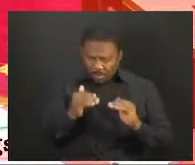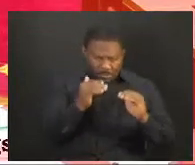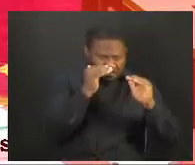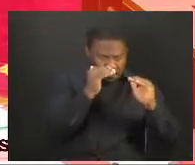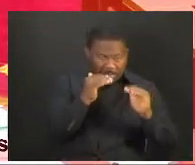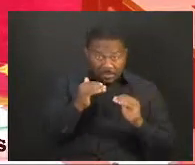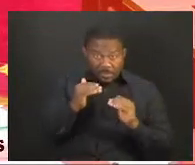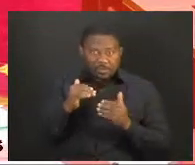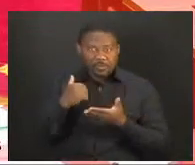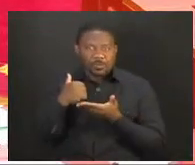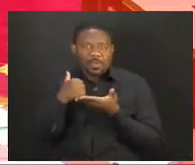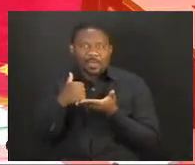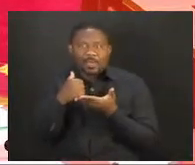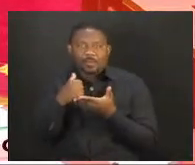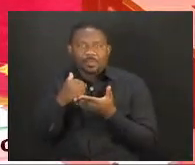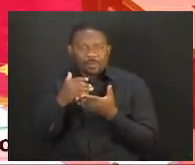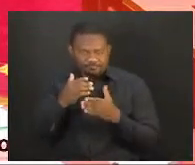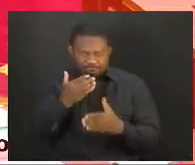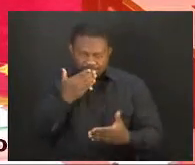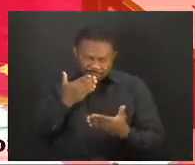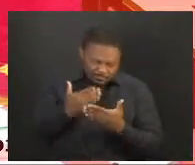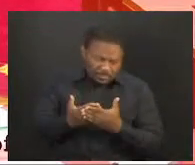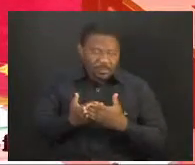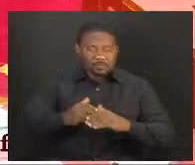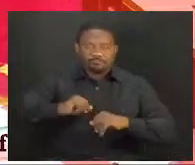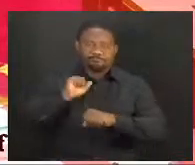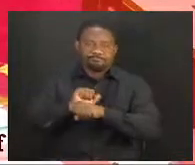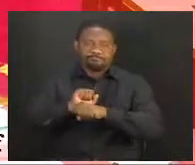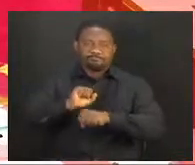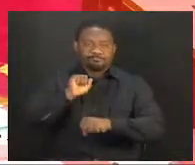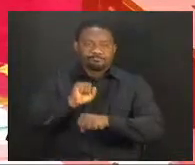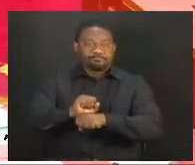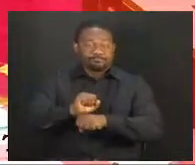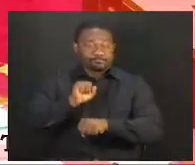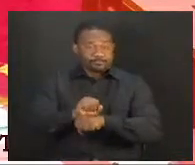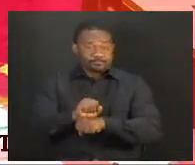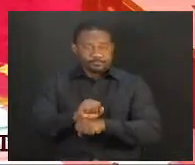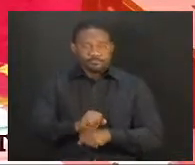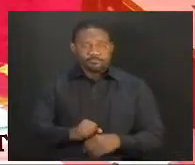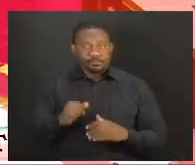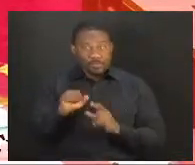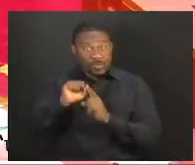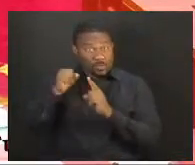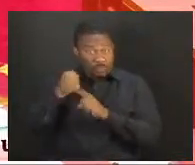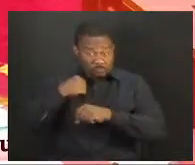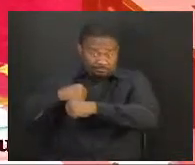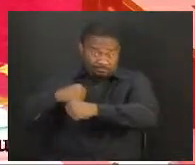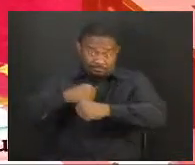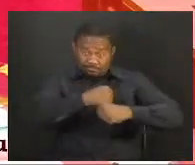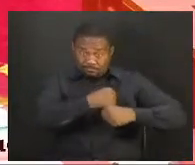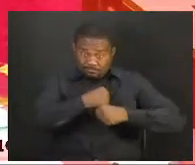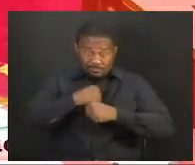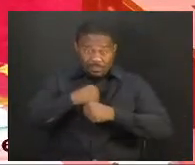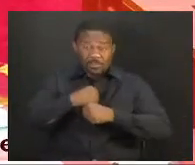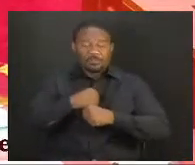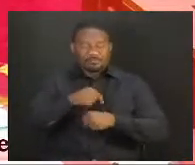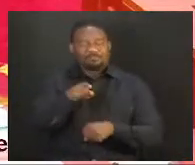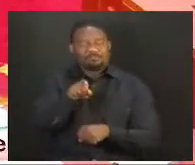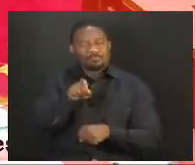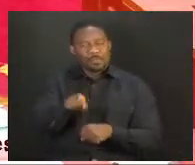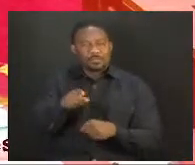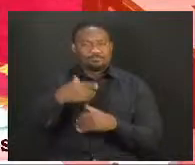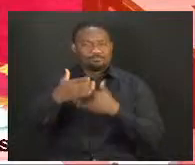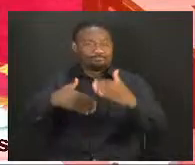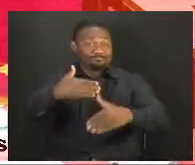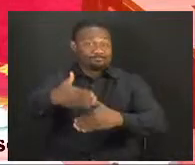its efficiency mandate. Mr. Speaker, we will ensure that social protection is adequately catered for in the course of the